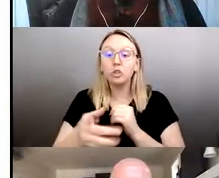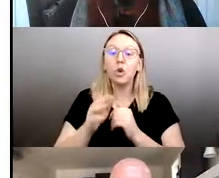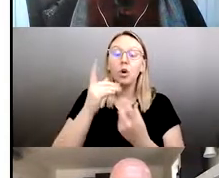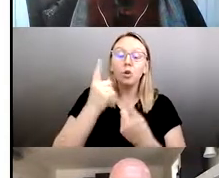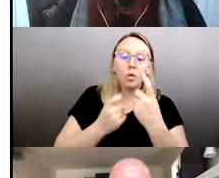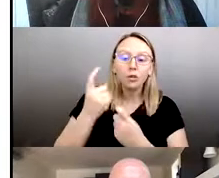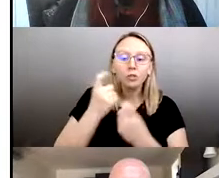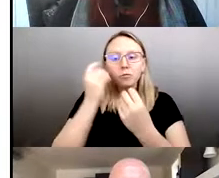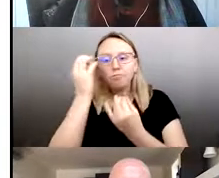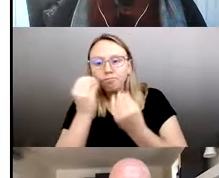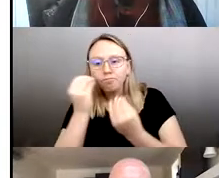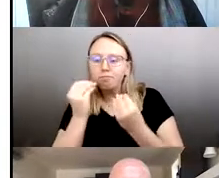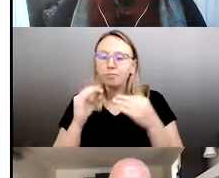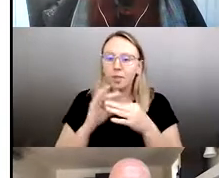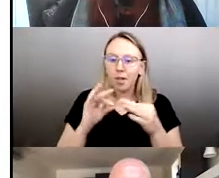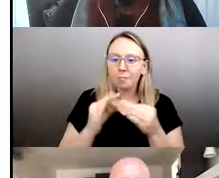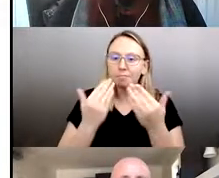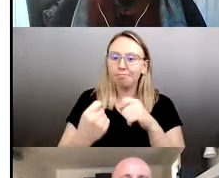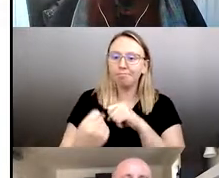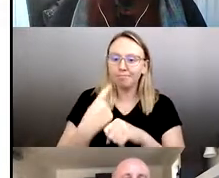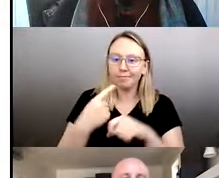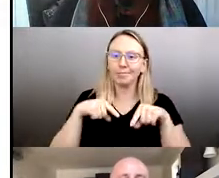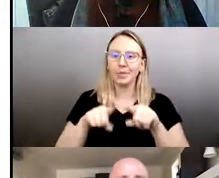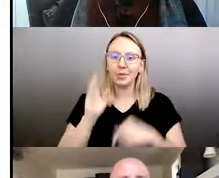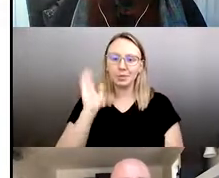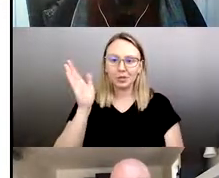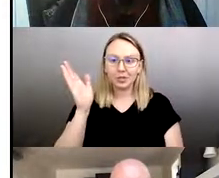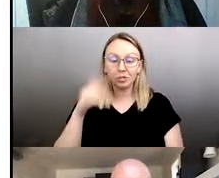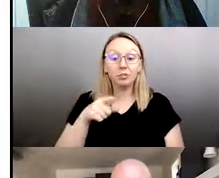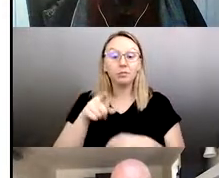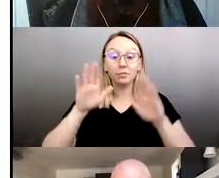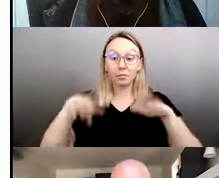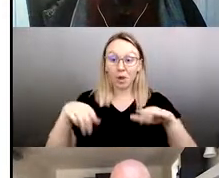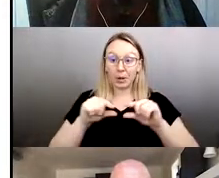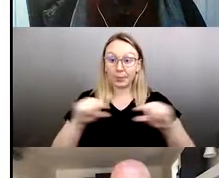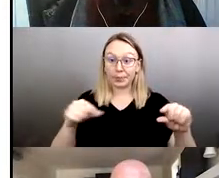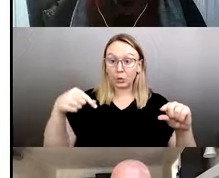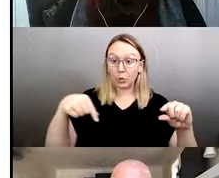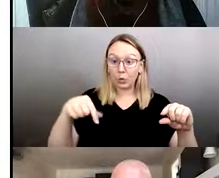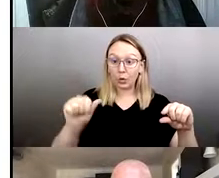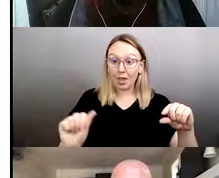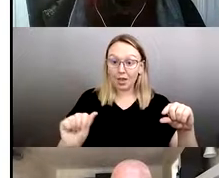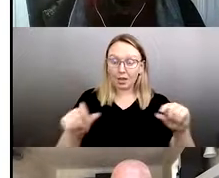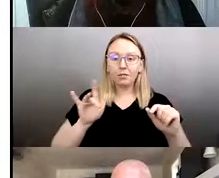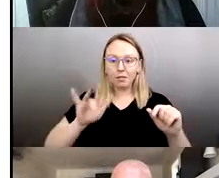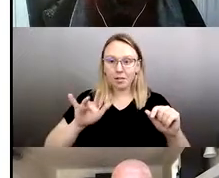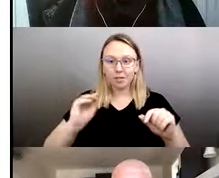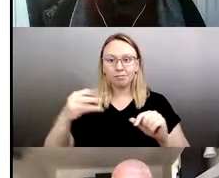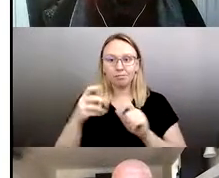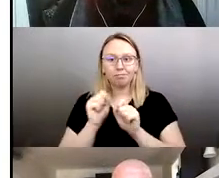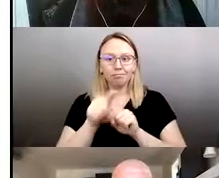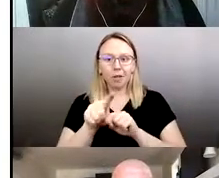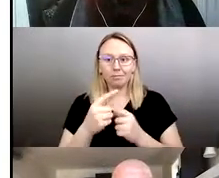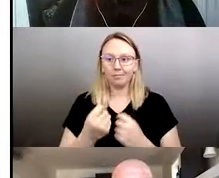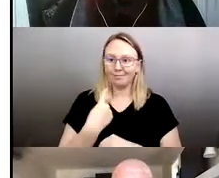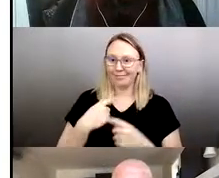this presentation. You can do this by clicking on the Q&A box at the bottom of your screen to share with us. We will also have